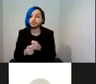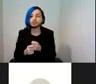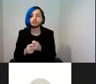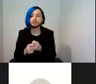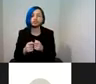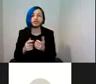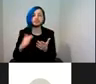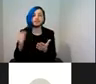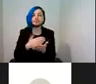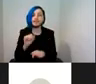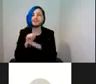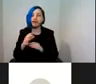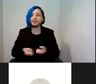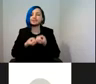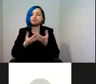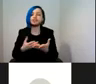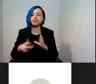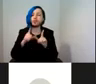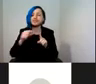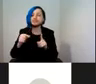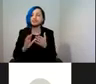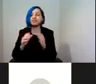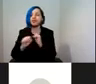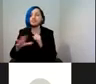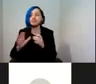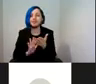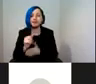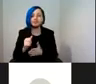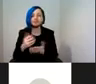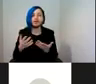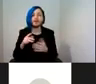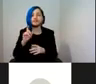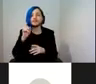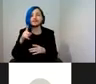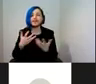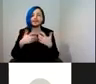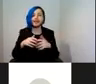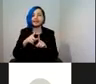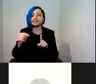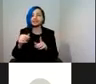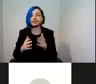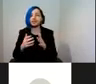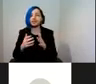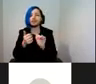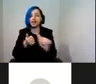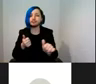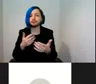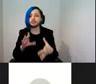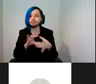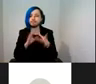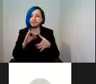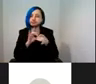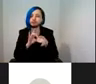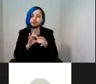expressions of digital and media culture and incentivize the tech and digital industry to cooperate to this end. Cultural policy